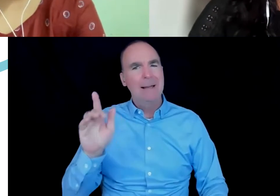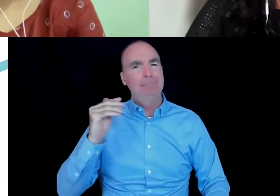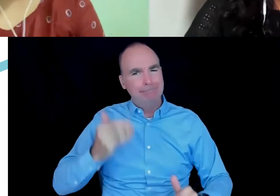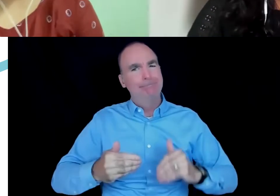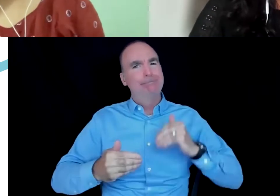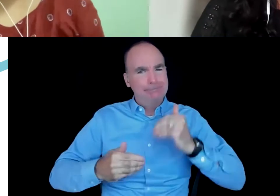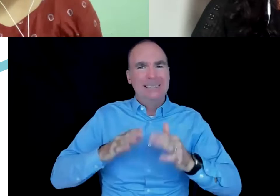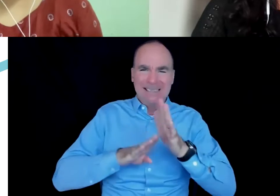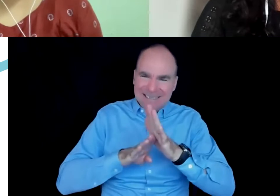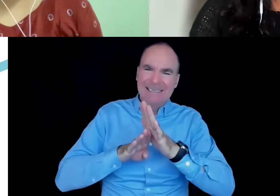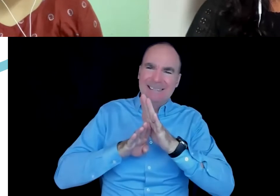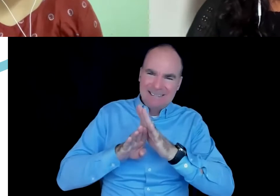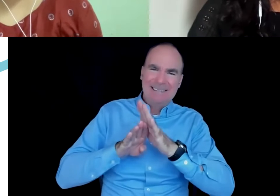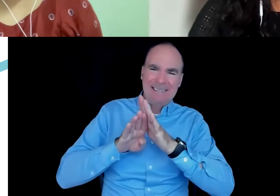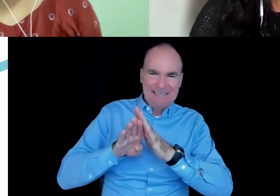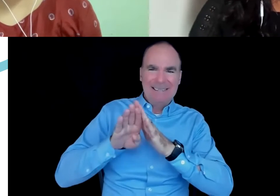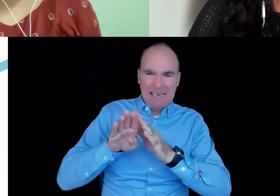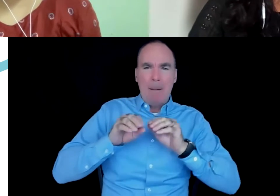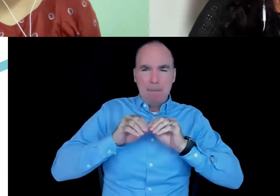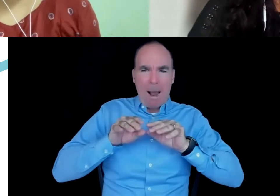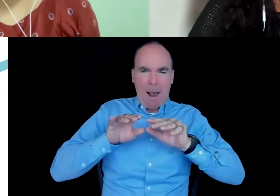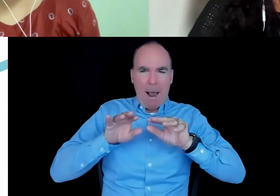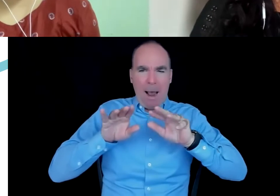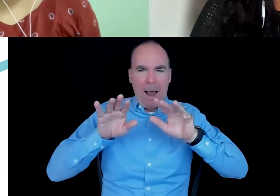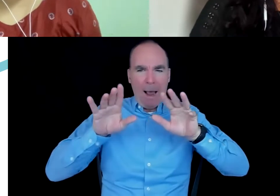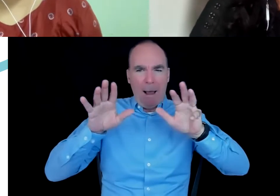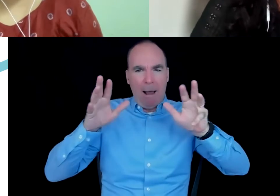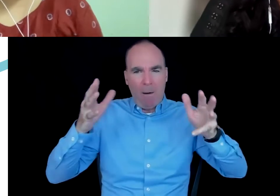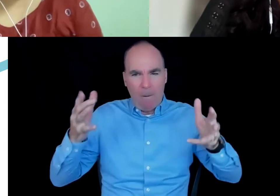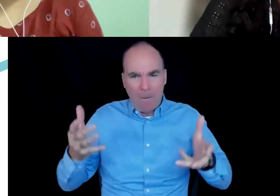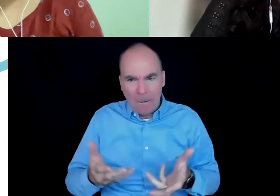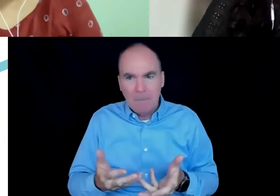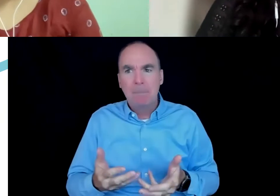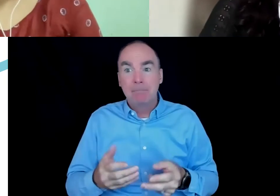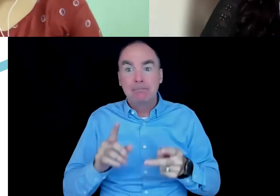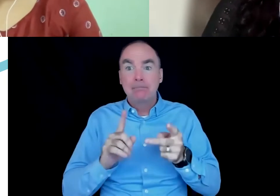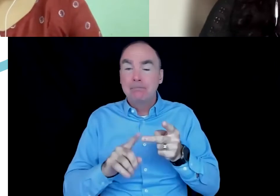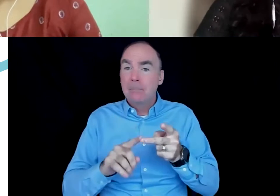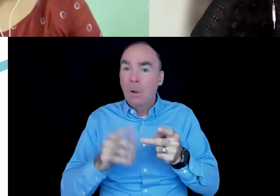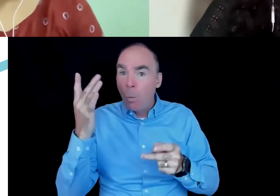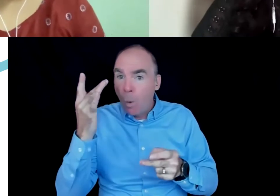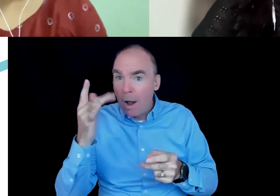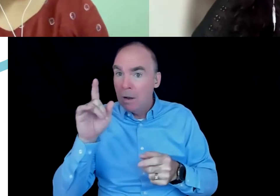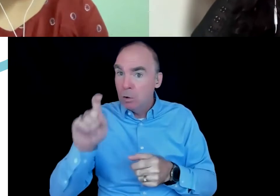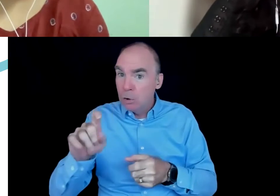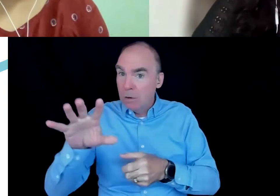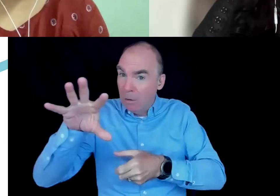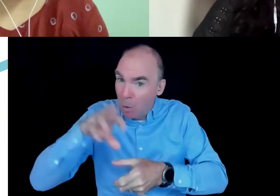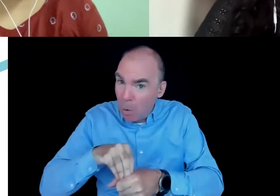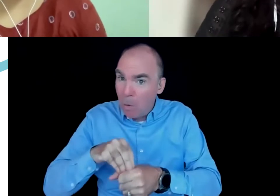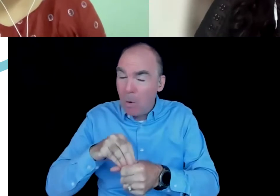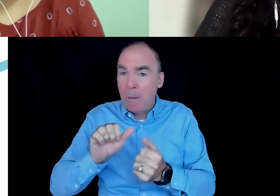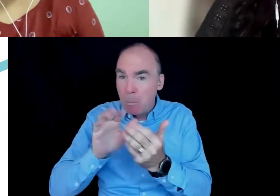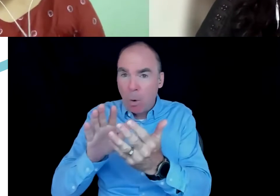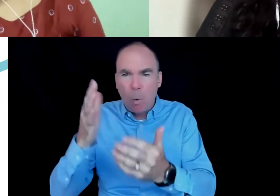part of your question on why it's important to take an intersectional and inclusive approach, I will ground this in my background of mental